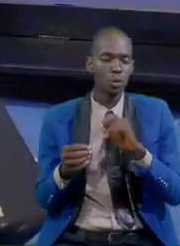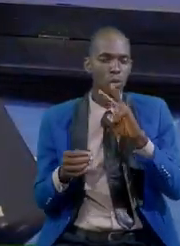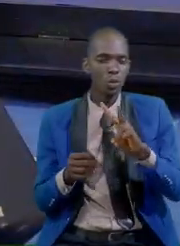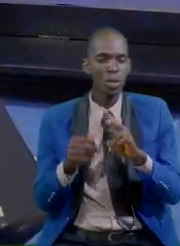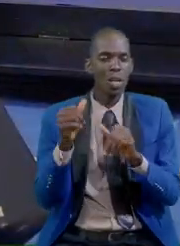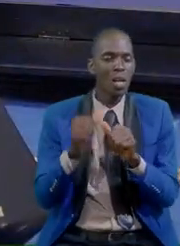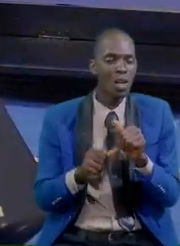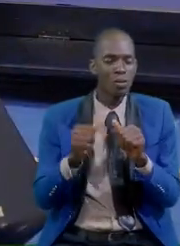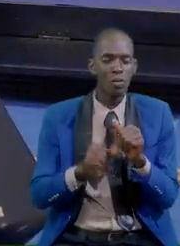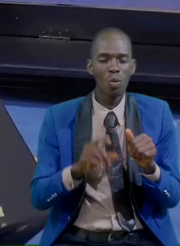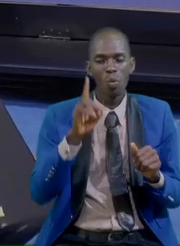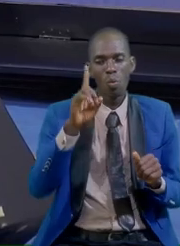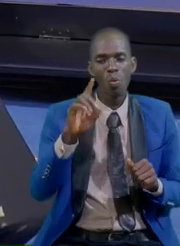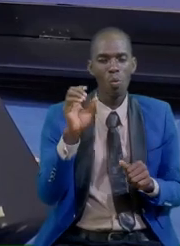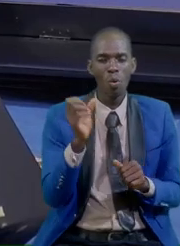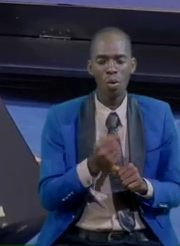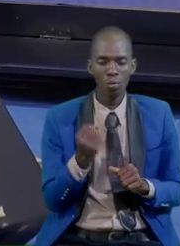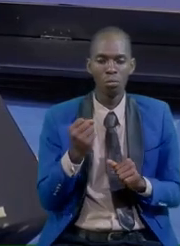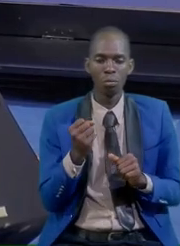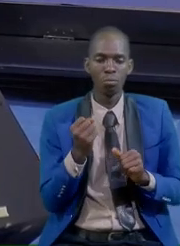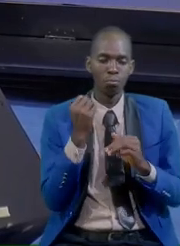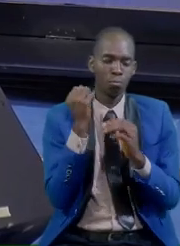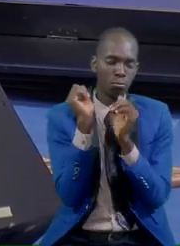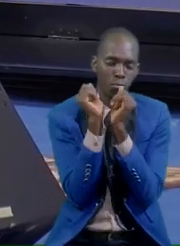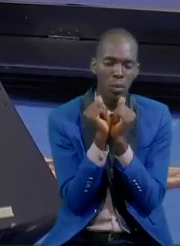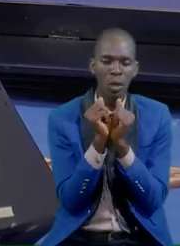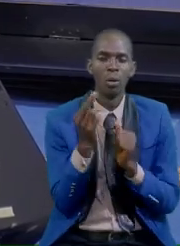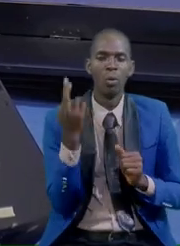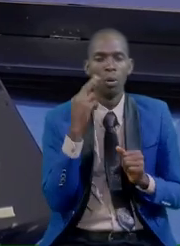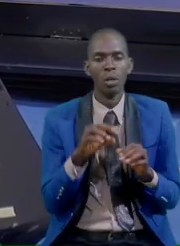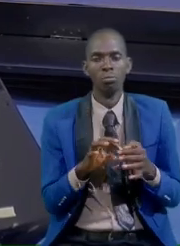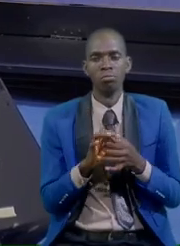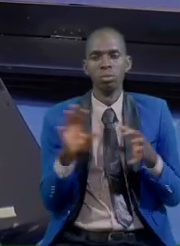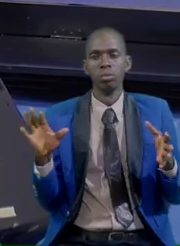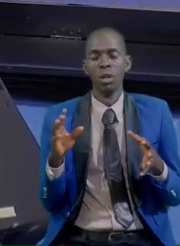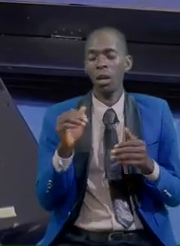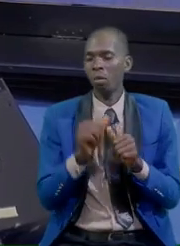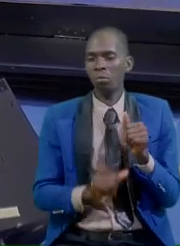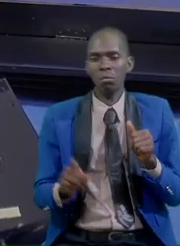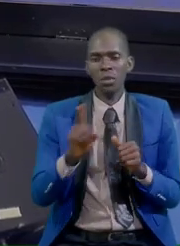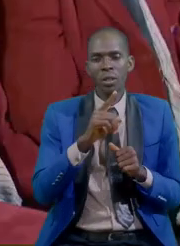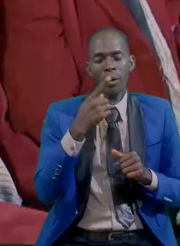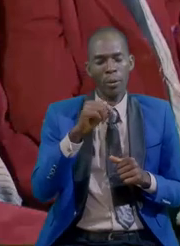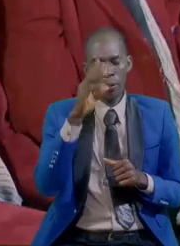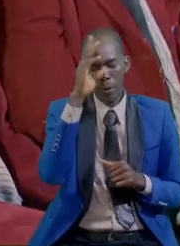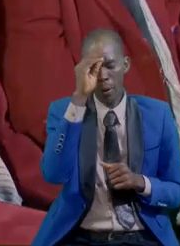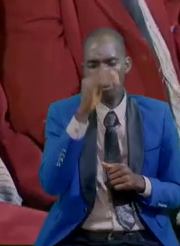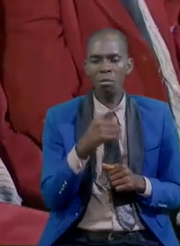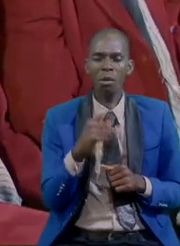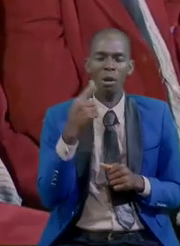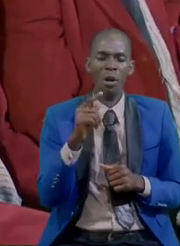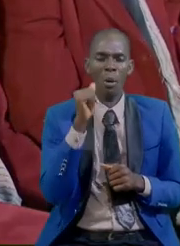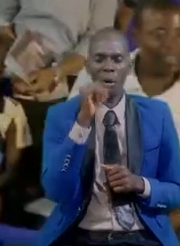everyone's bands were loosed. Everyone. The men, the women,